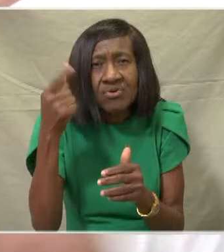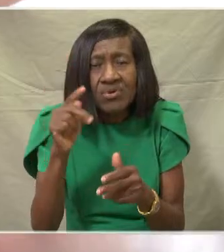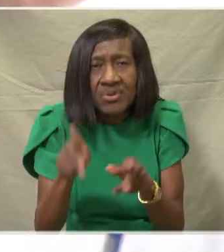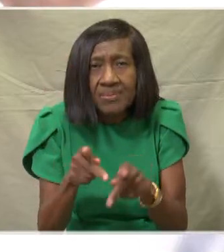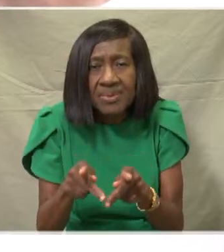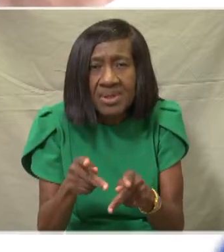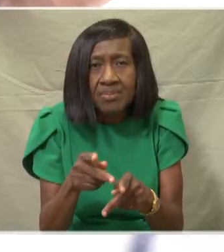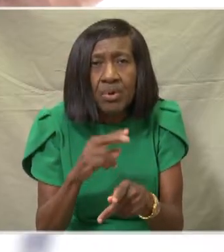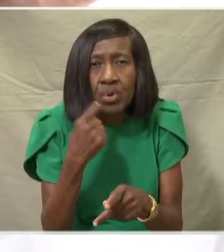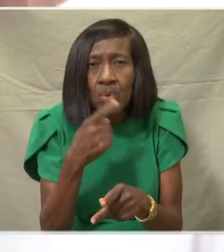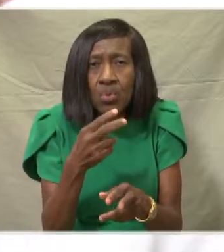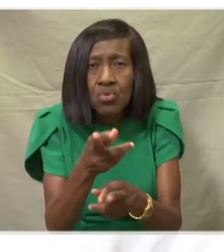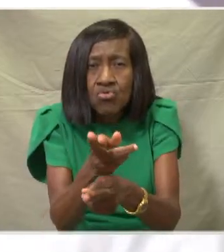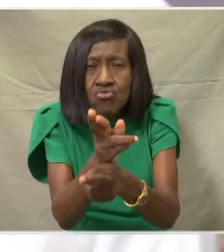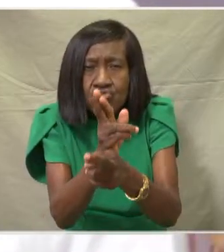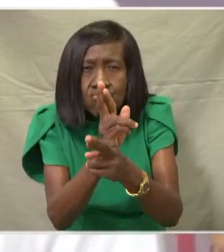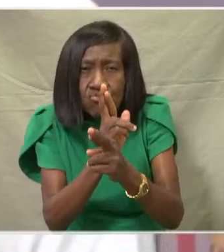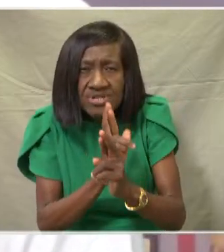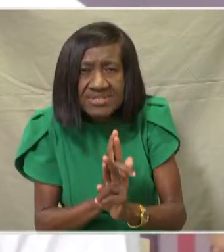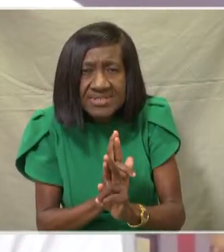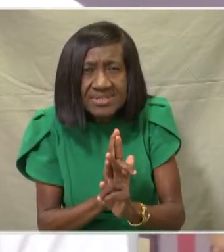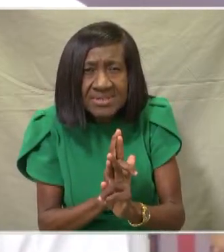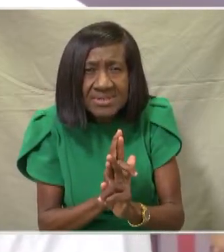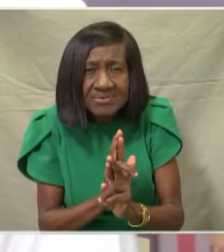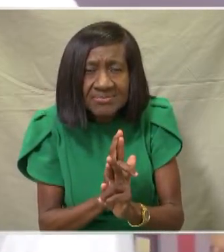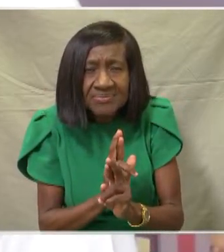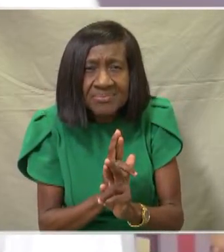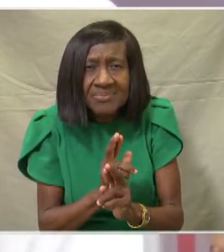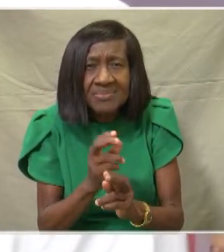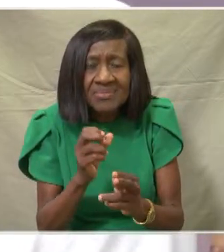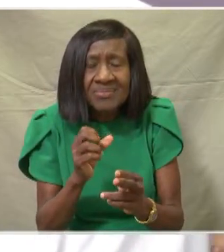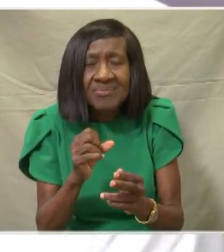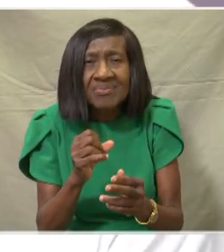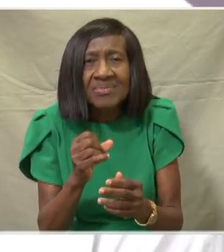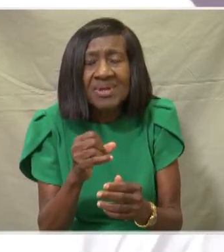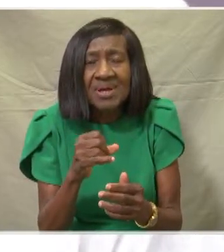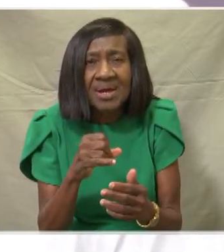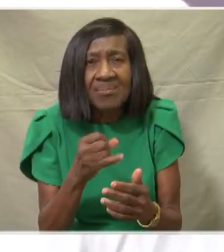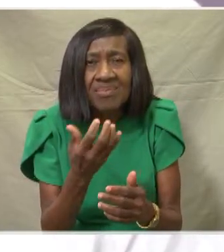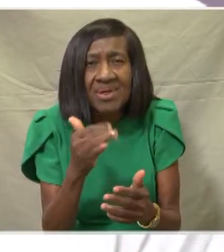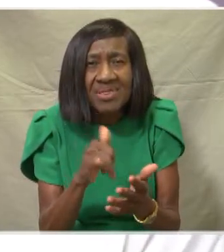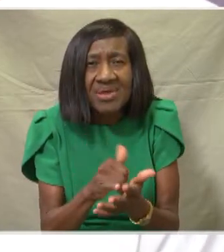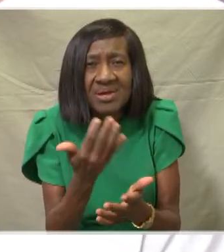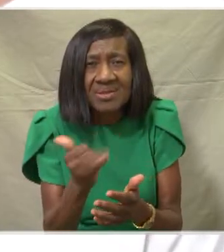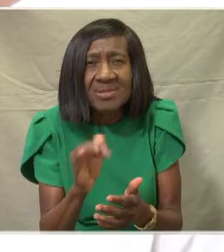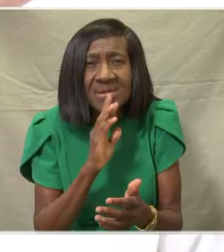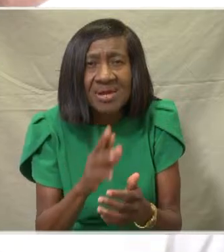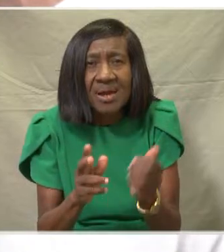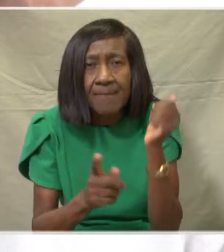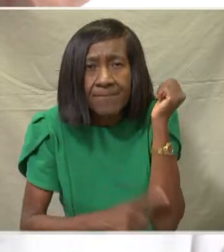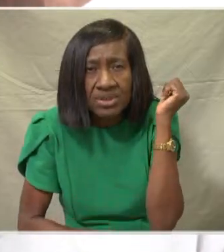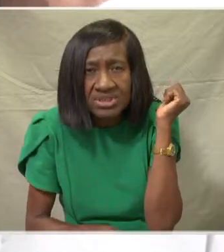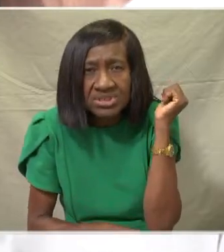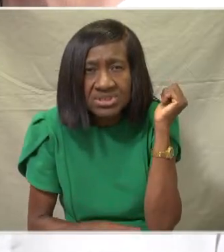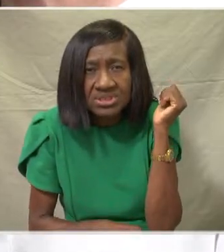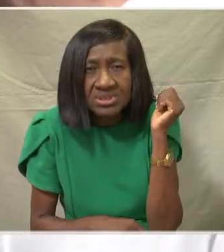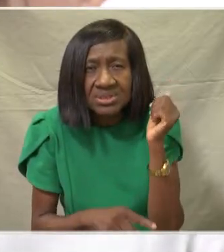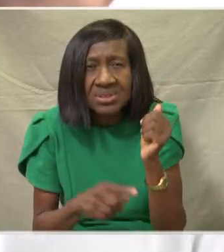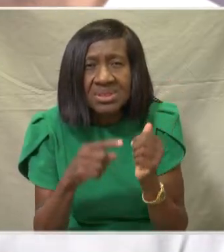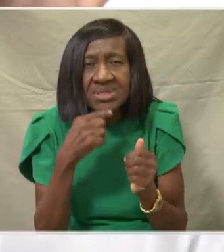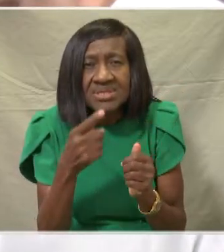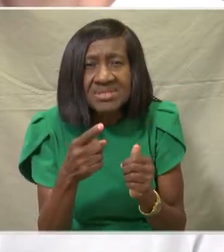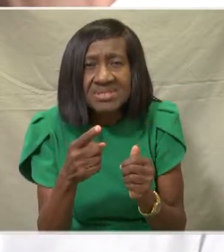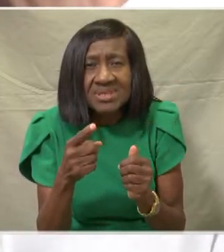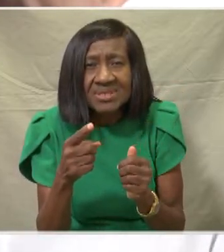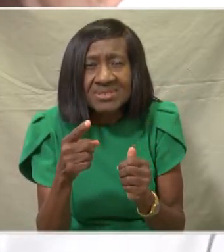that they are punished as well, which is why it's very difficult for us, even as reporters, to get information from people who are being